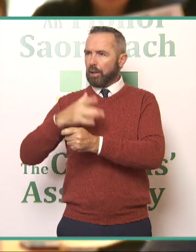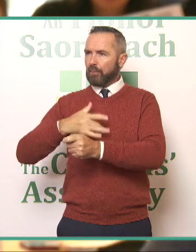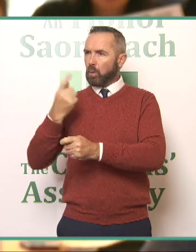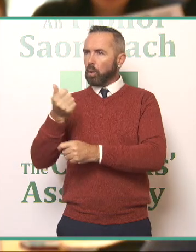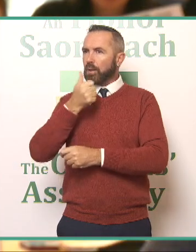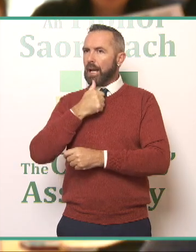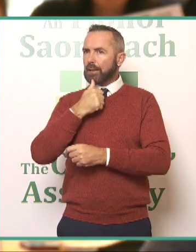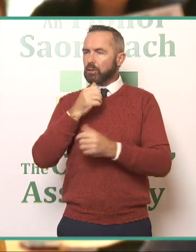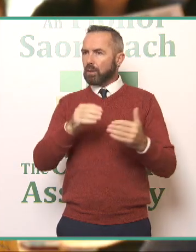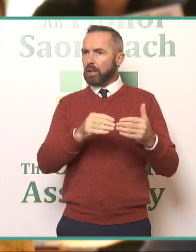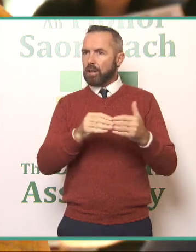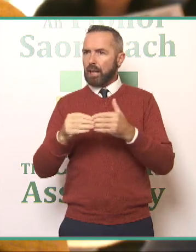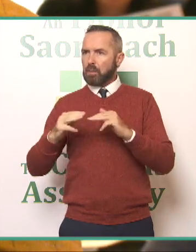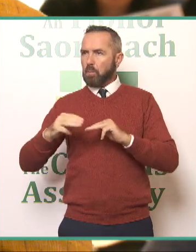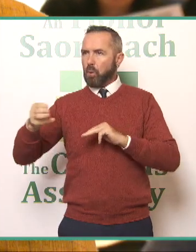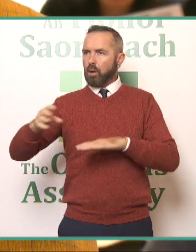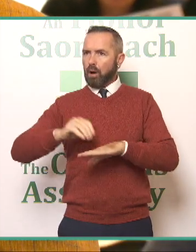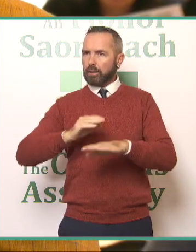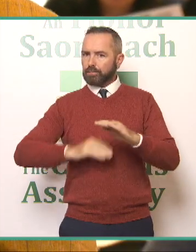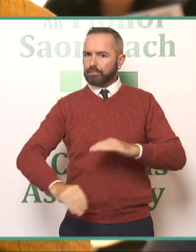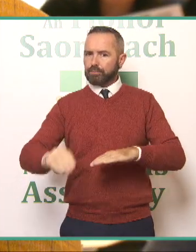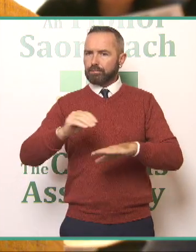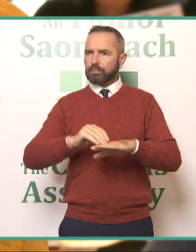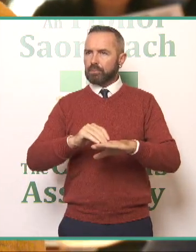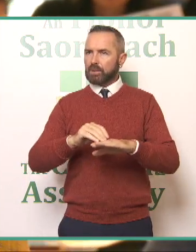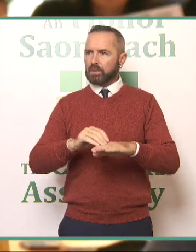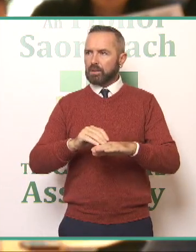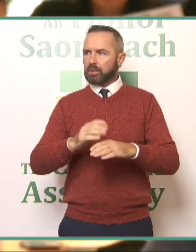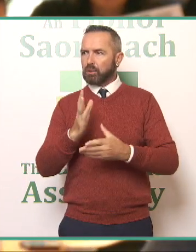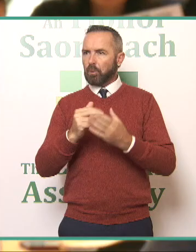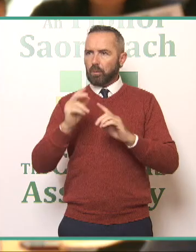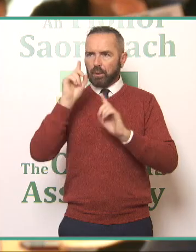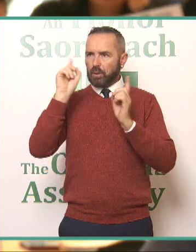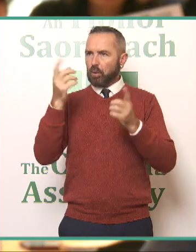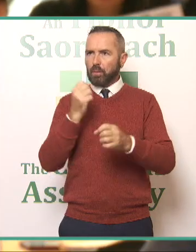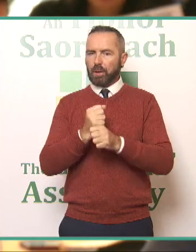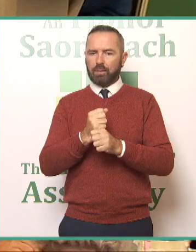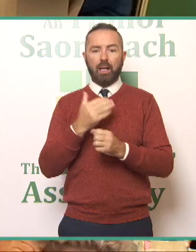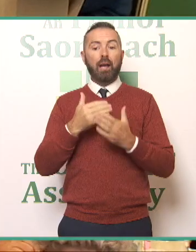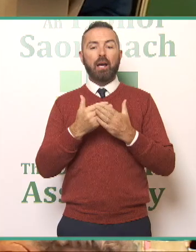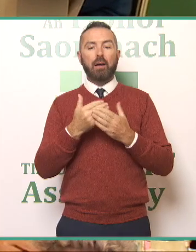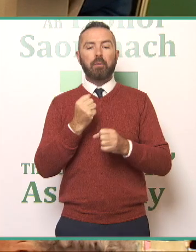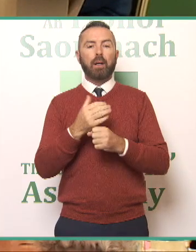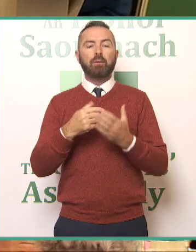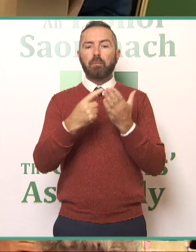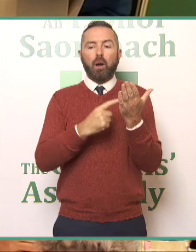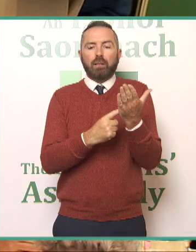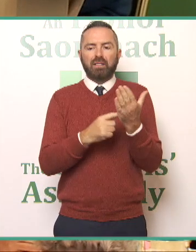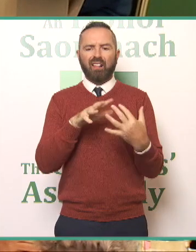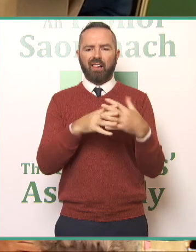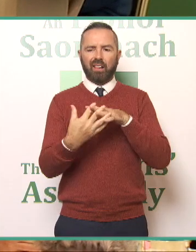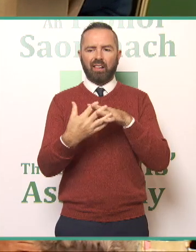kind of led us a little bit further into the unknown of where is all this policy mess coming